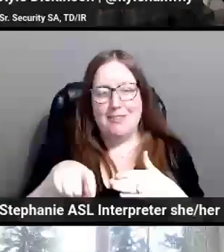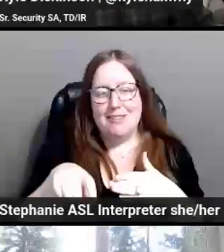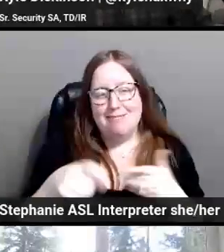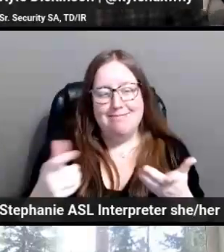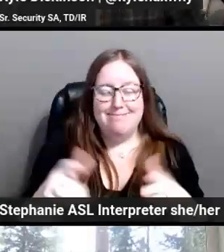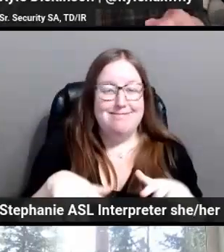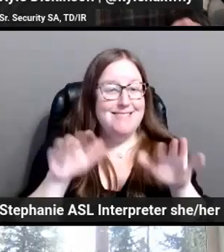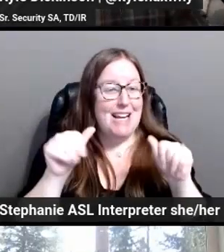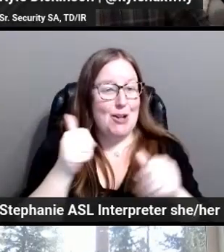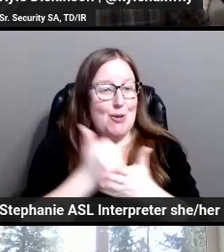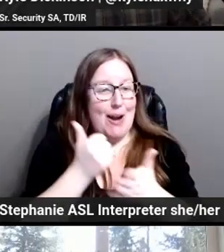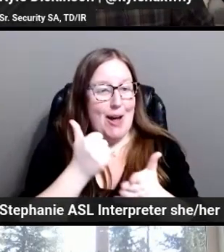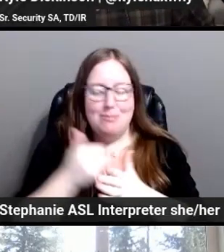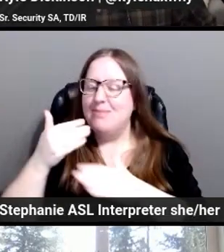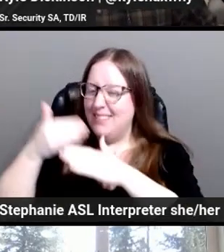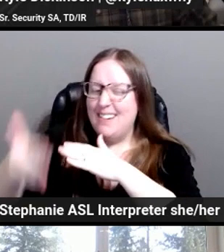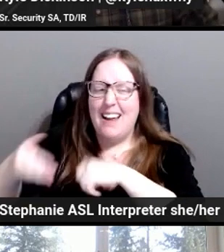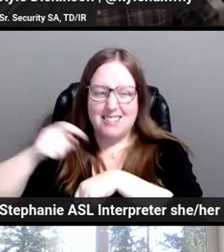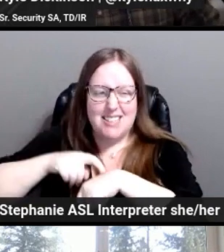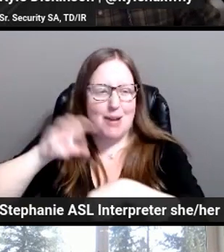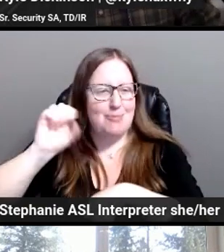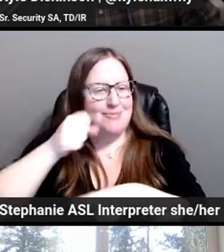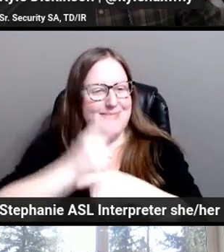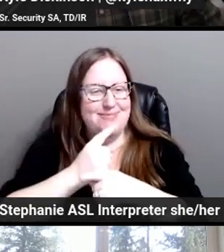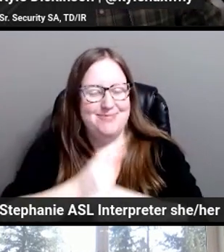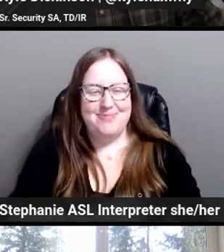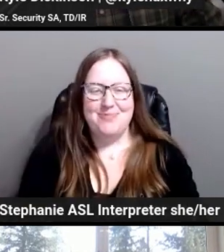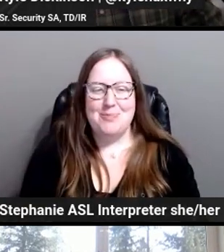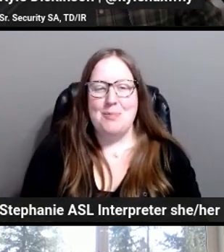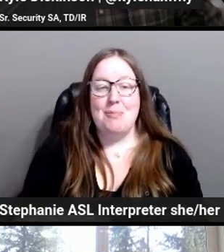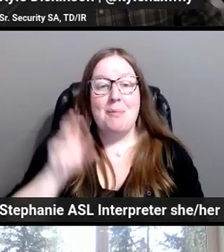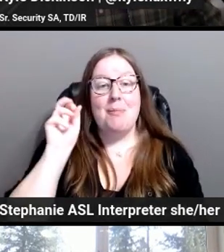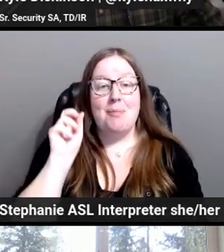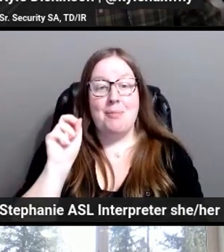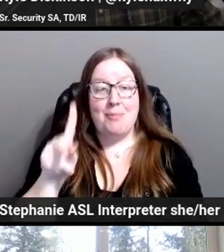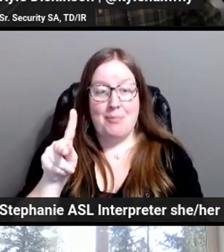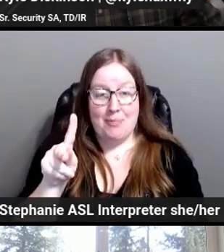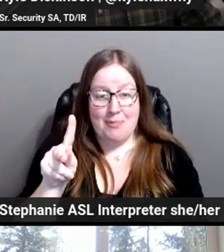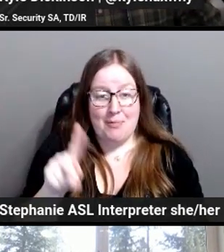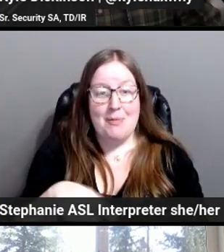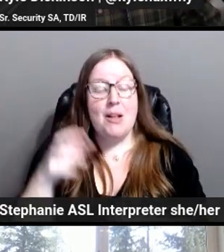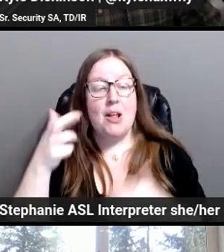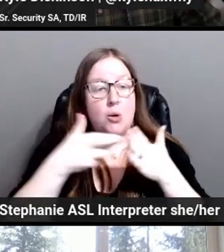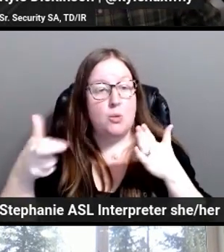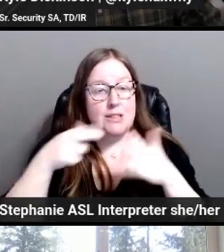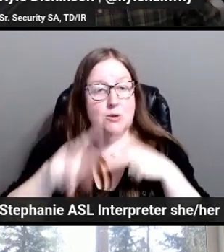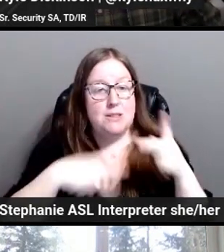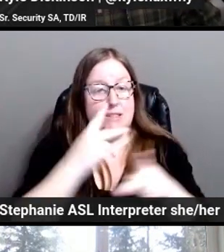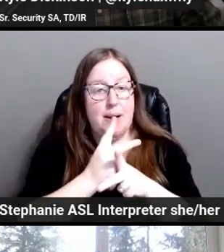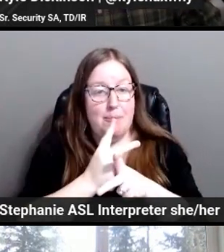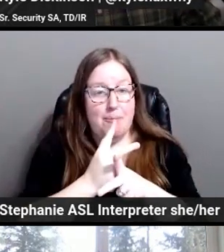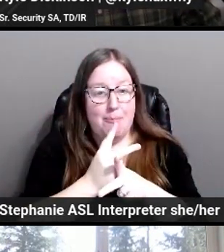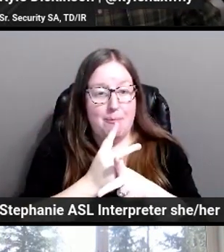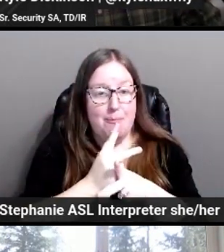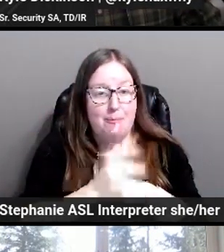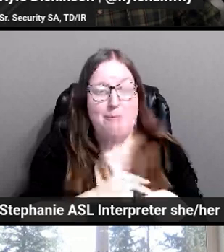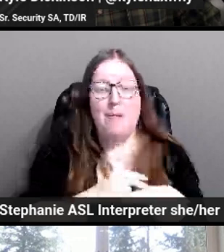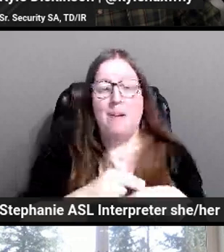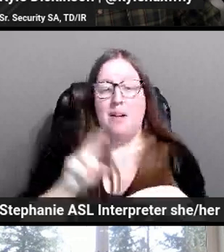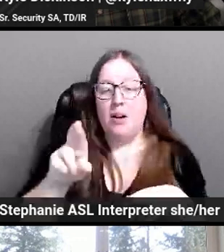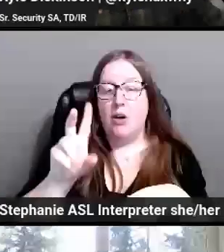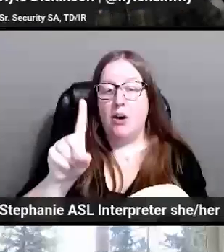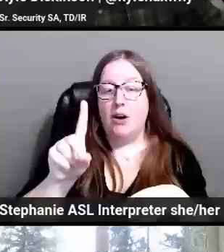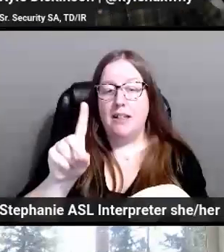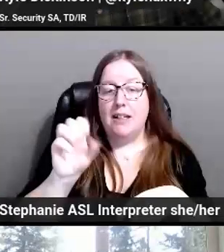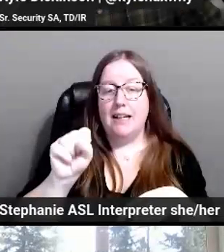that. next time. Yeah, next time. All right, I'll go ahead and resource type and click on